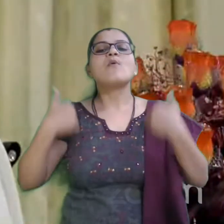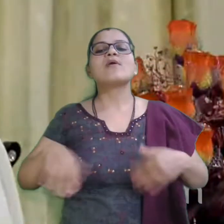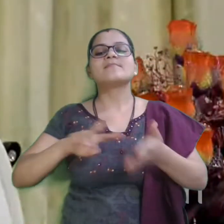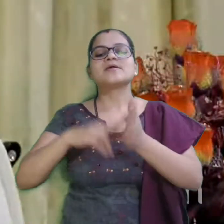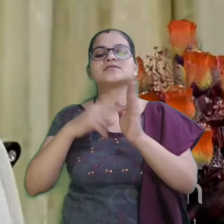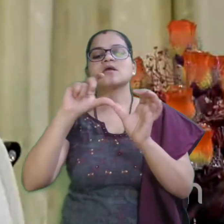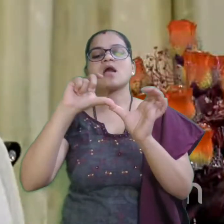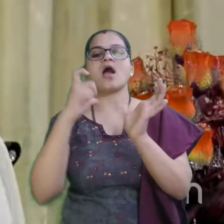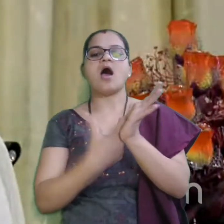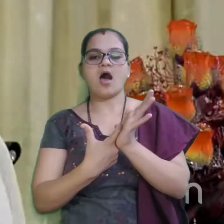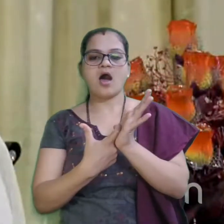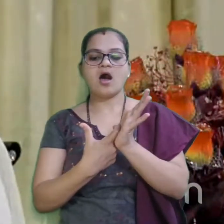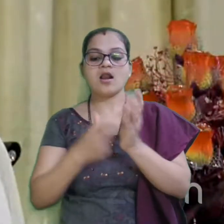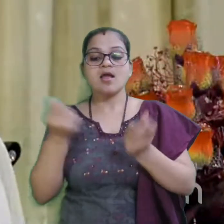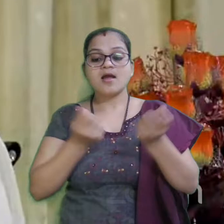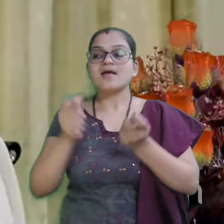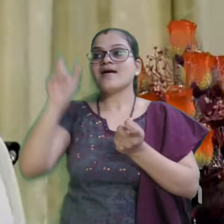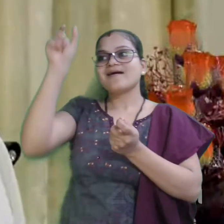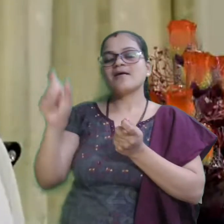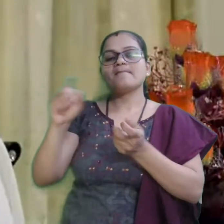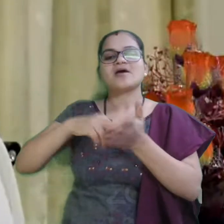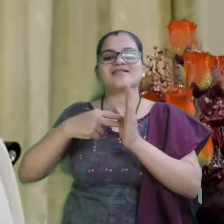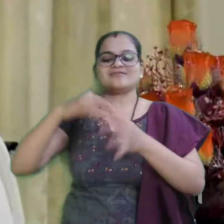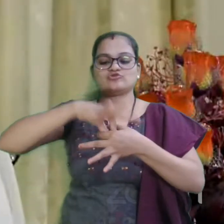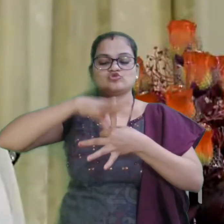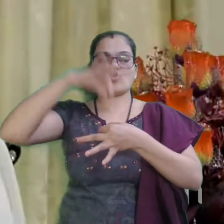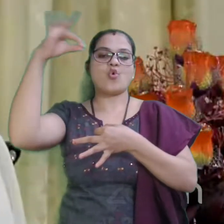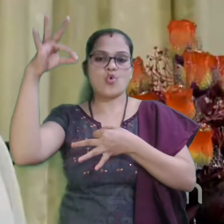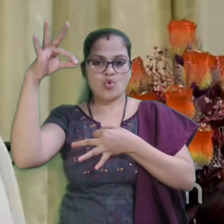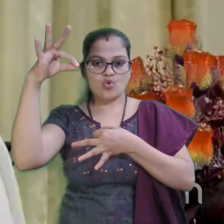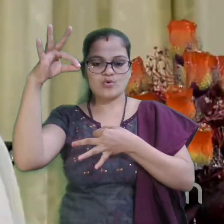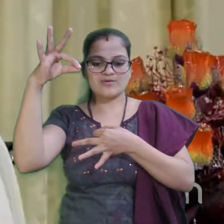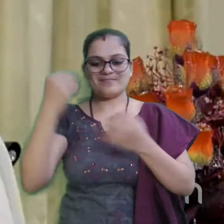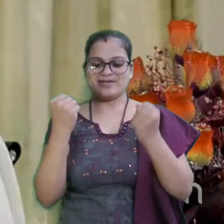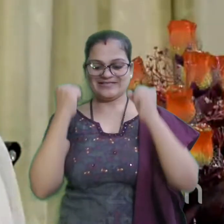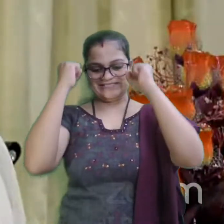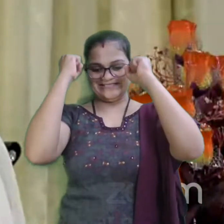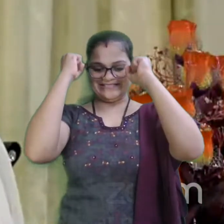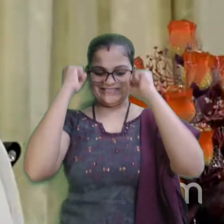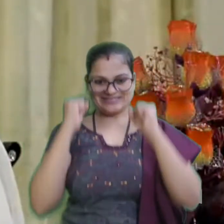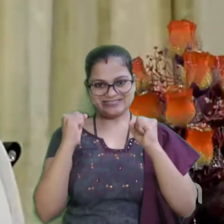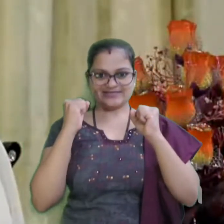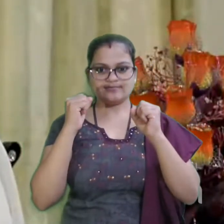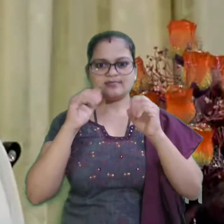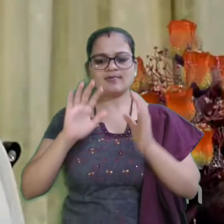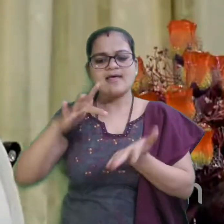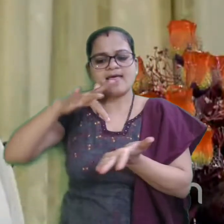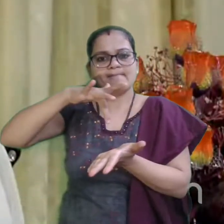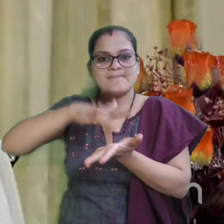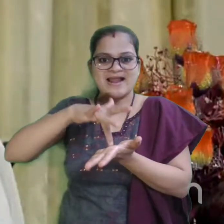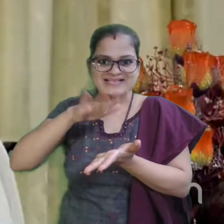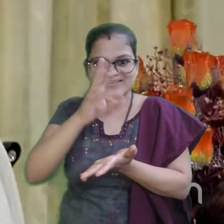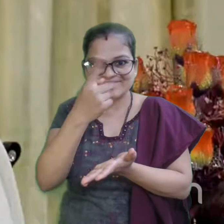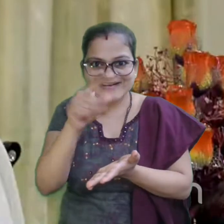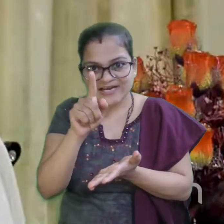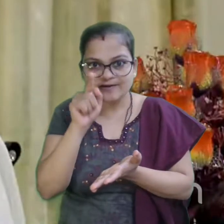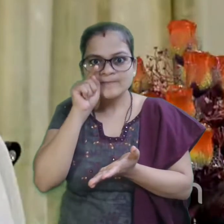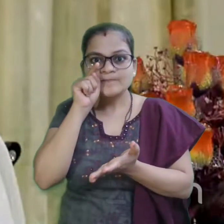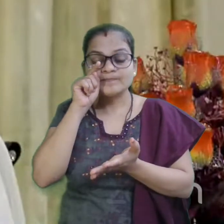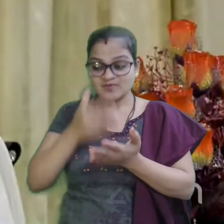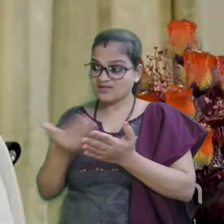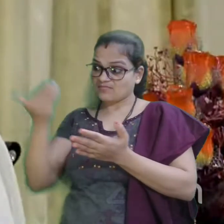is like a car and the soul is like a driver. And there is a particular seat of the driver in the